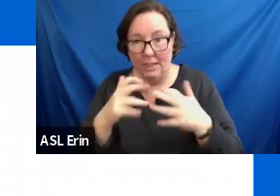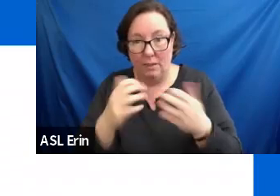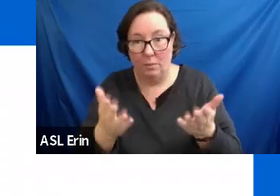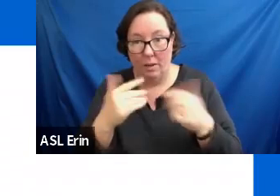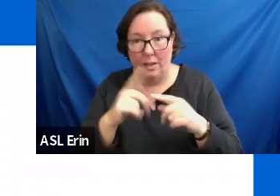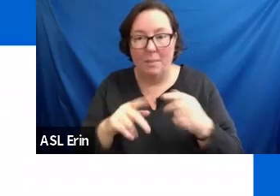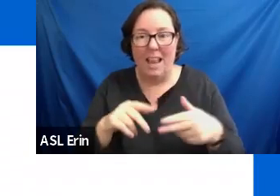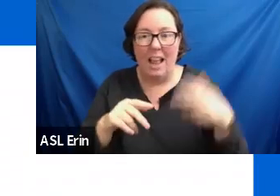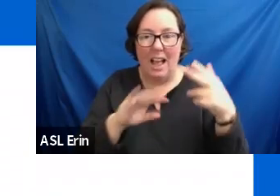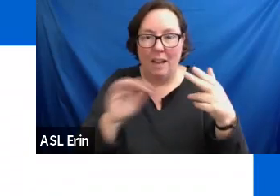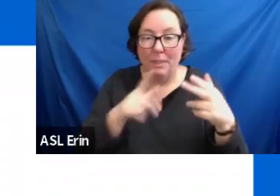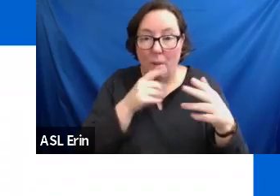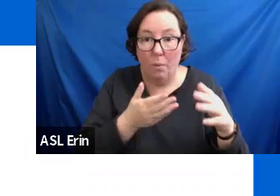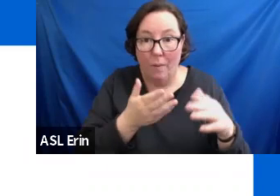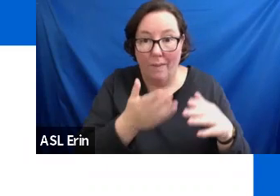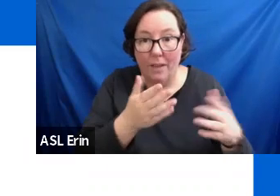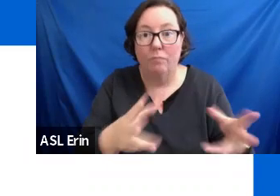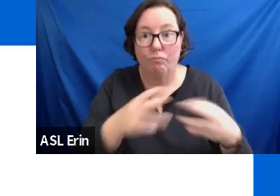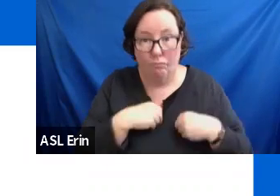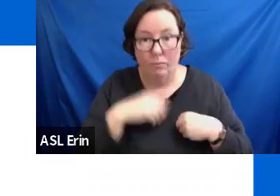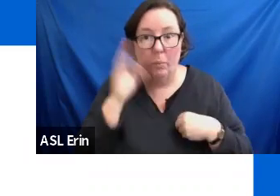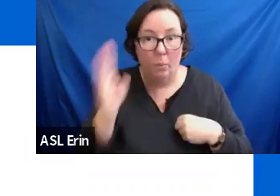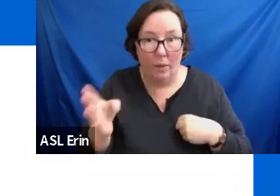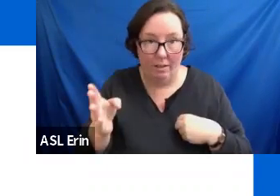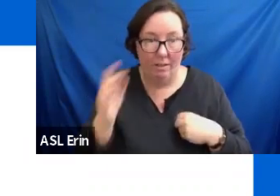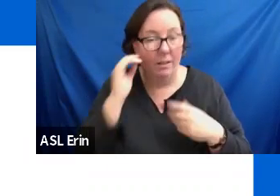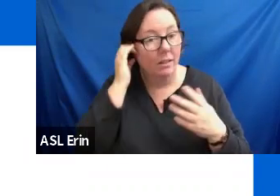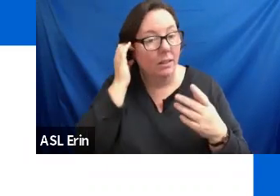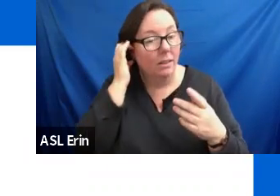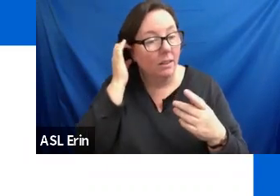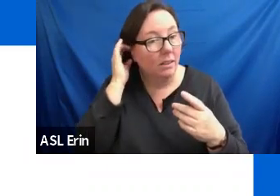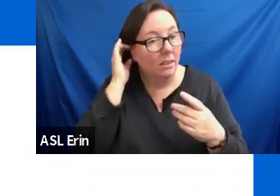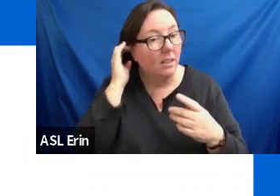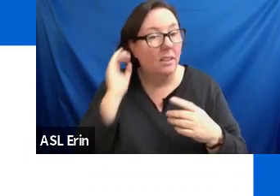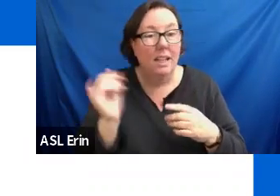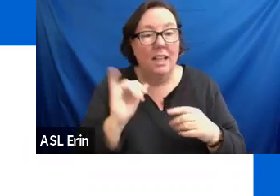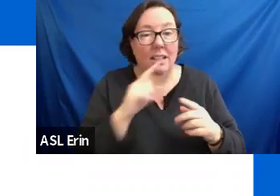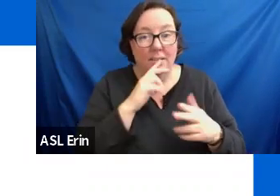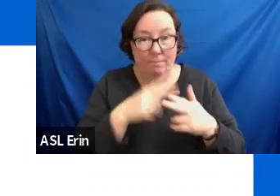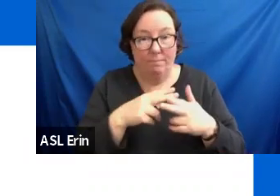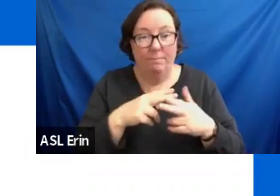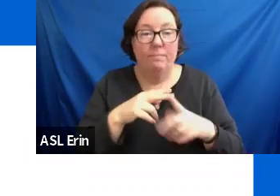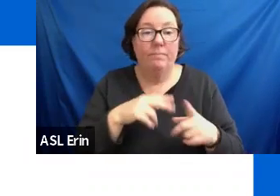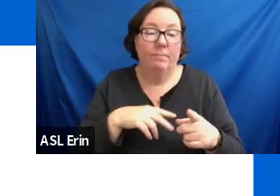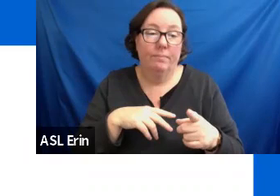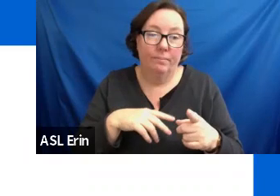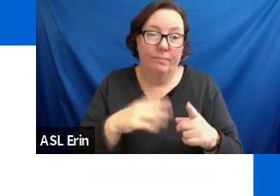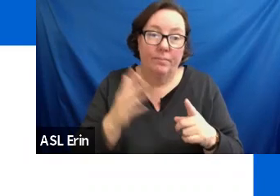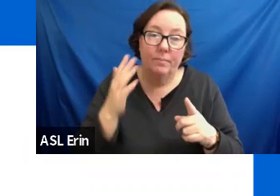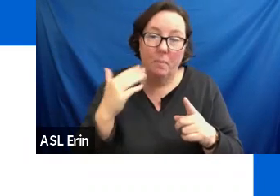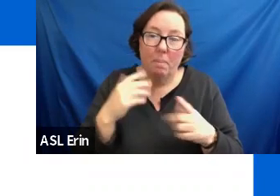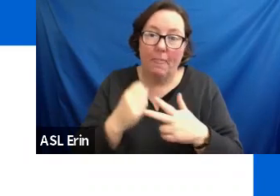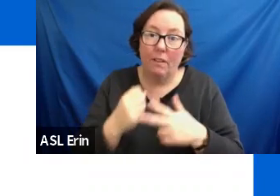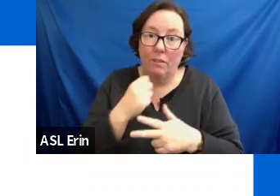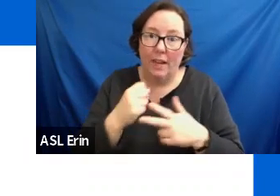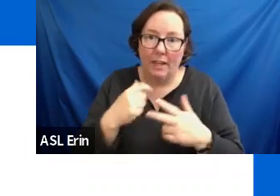percentage of students invited to accept their seats. As I just mentioned a few minutes ago, we previously would default rank